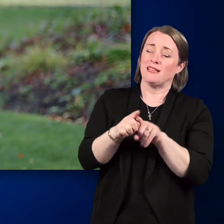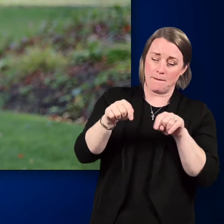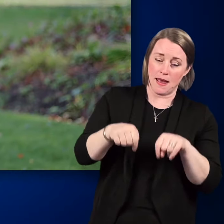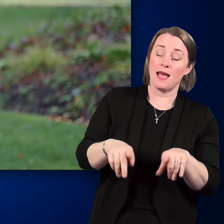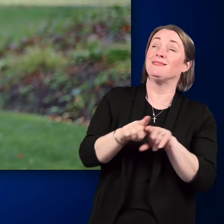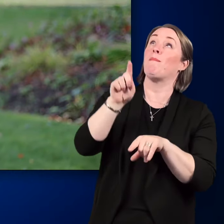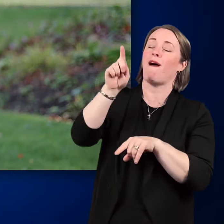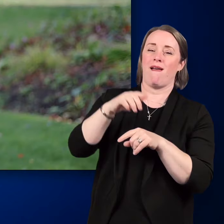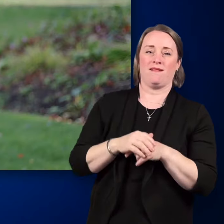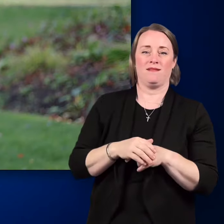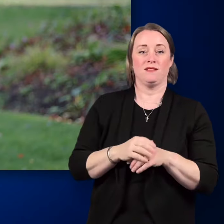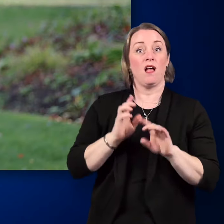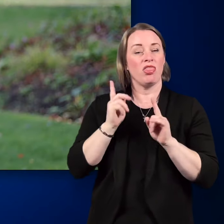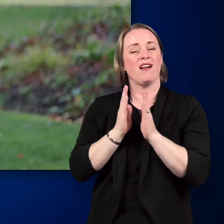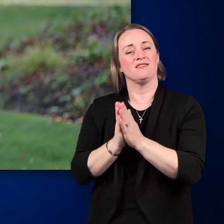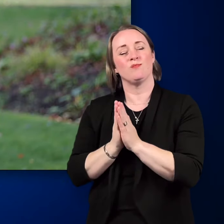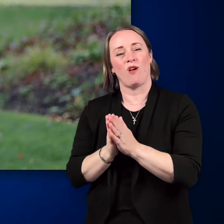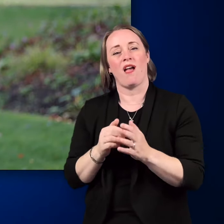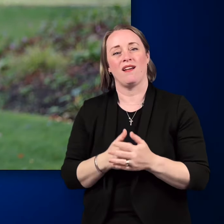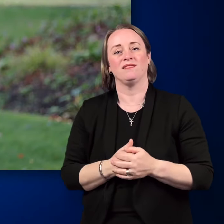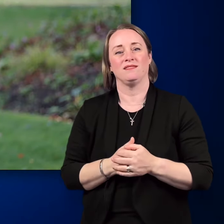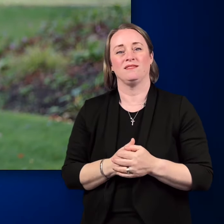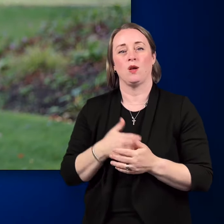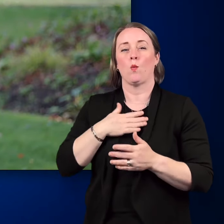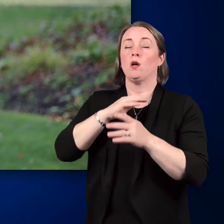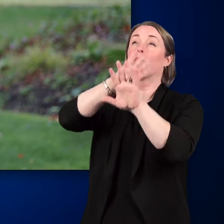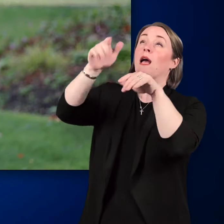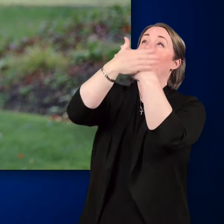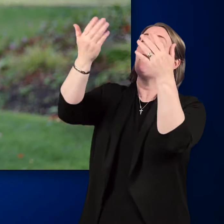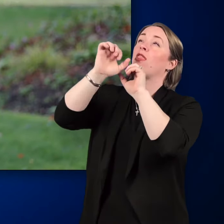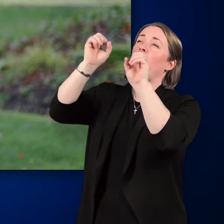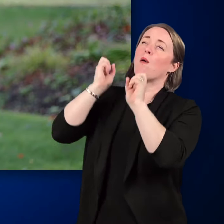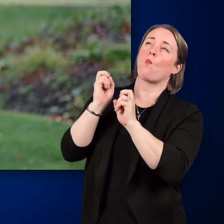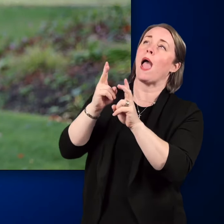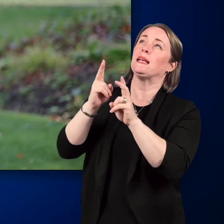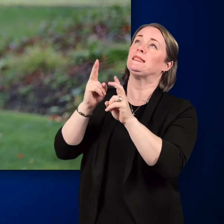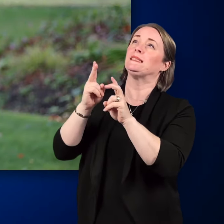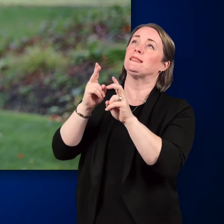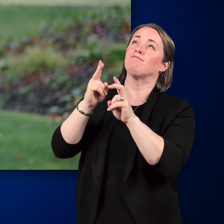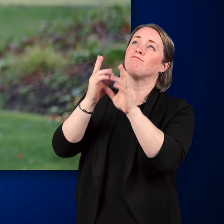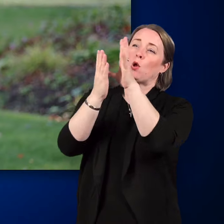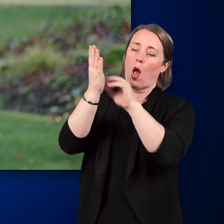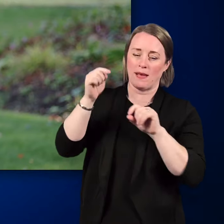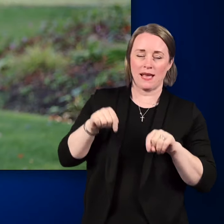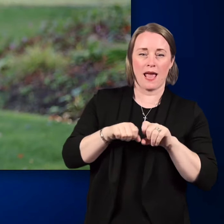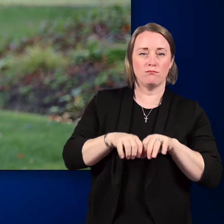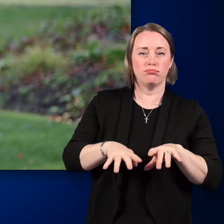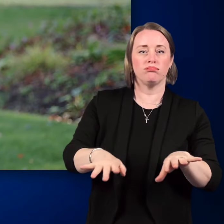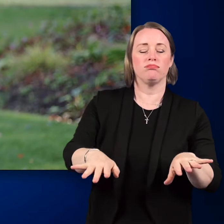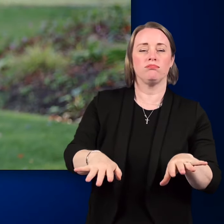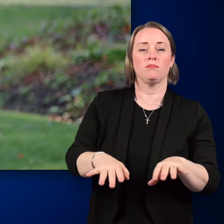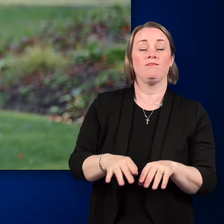heaven. That's what we're praying for. For heaven's ways to come to earth. And it's why Paul in the